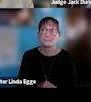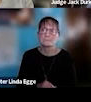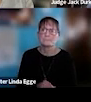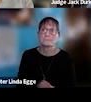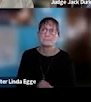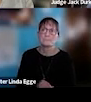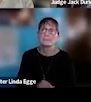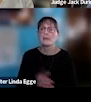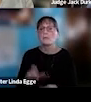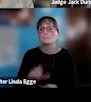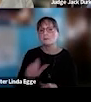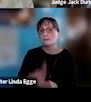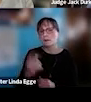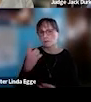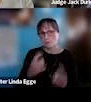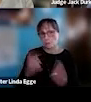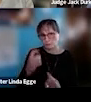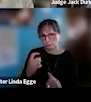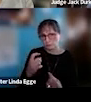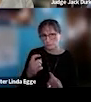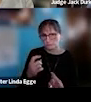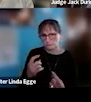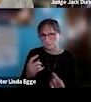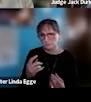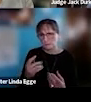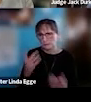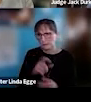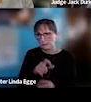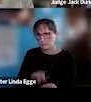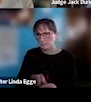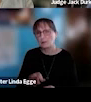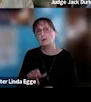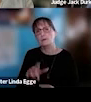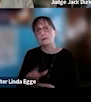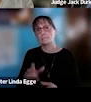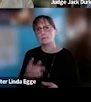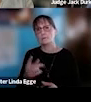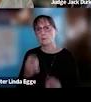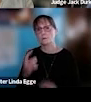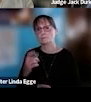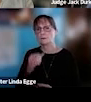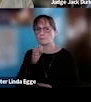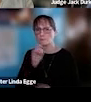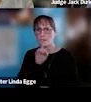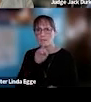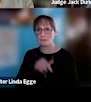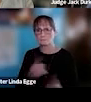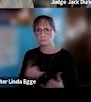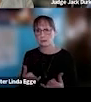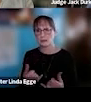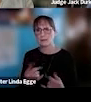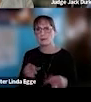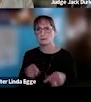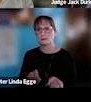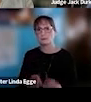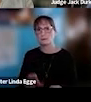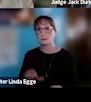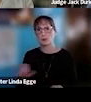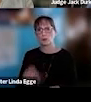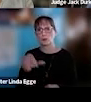If you have any other questions that, in particular, if your questions weren't answered today during the Q&A,